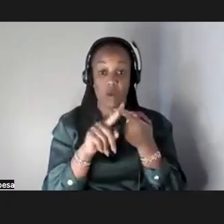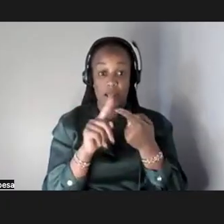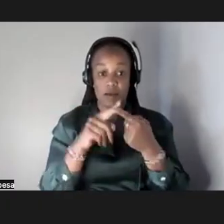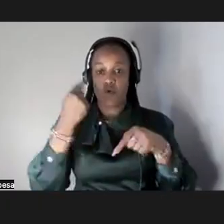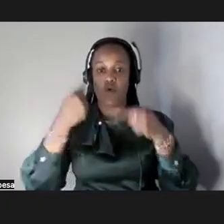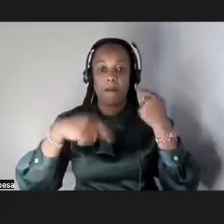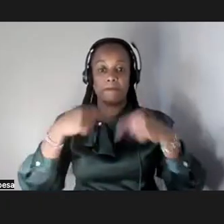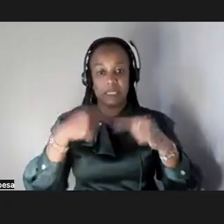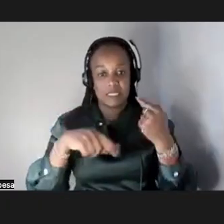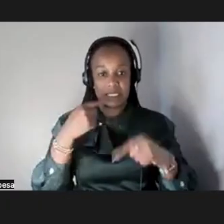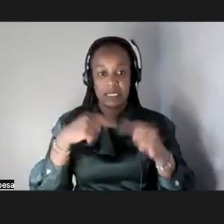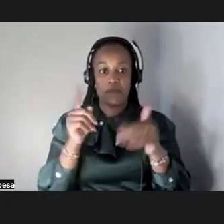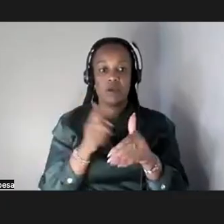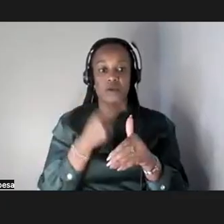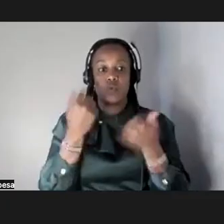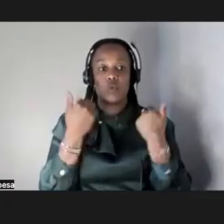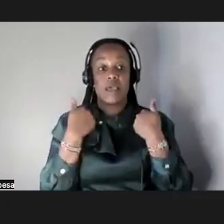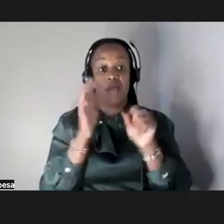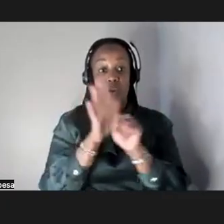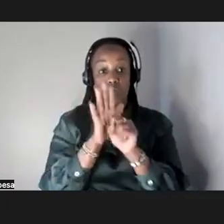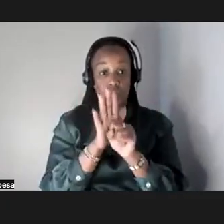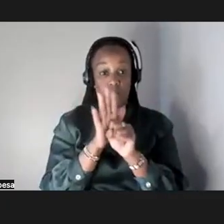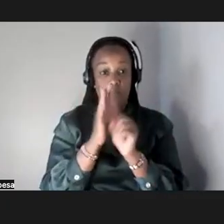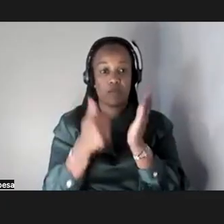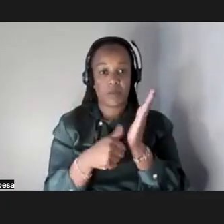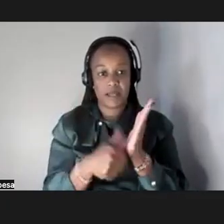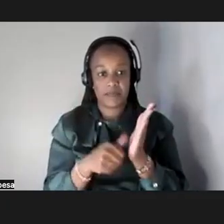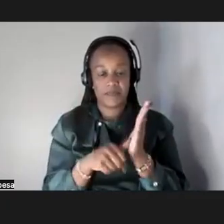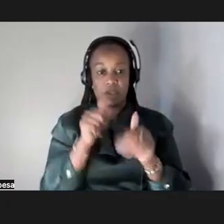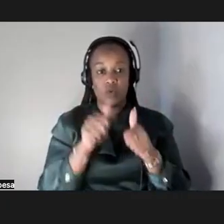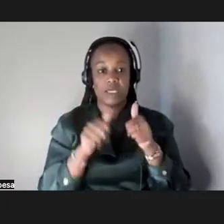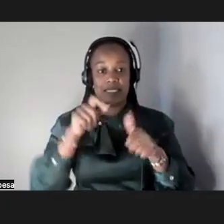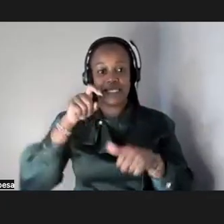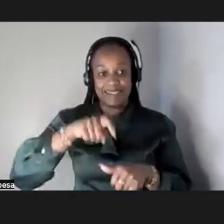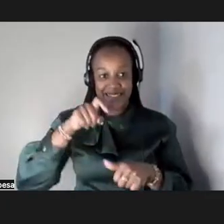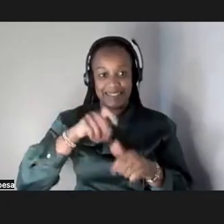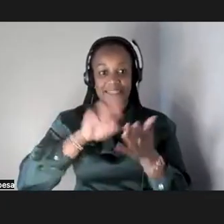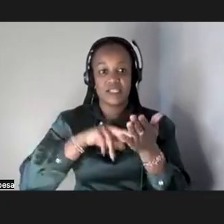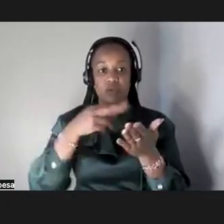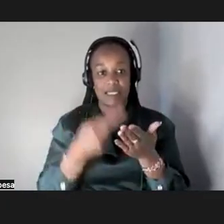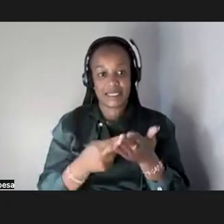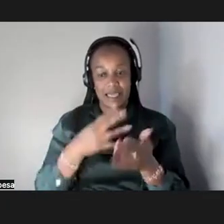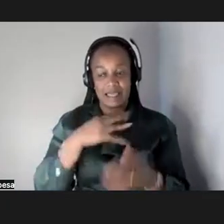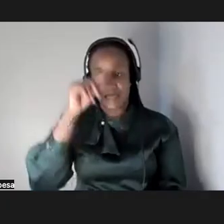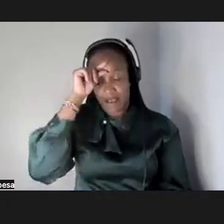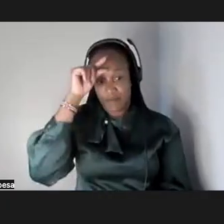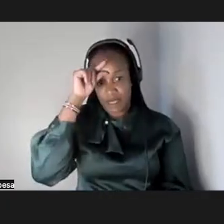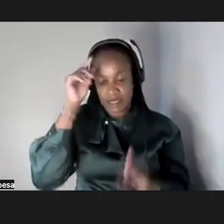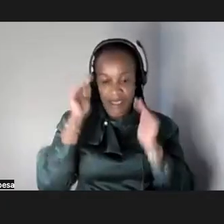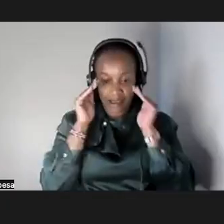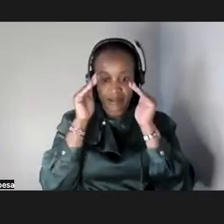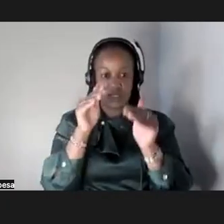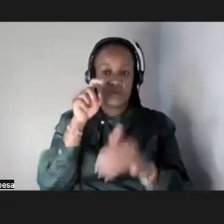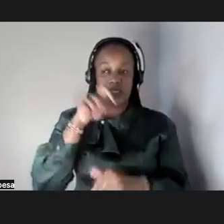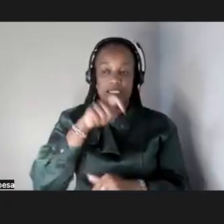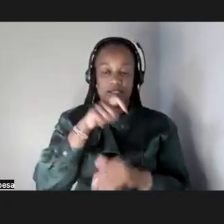priorities, and we have a lot of problems that need resources and government attention. So we need to see how